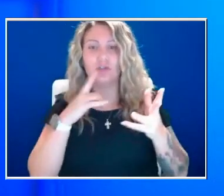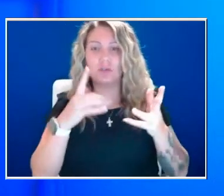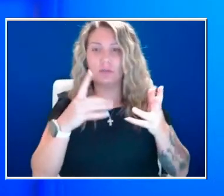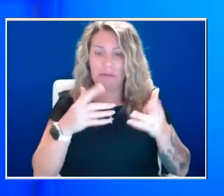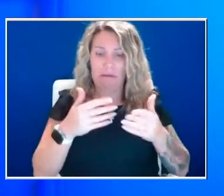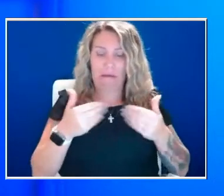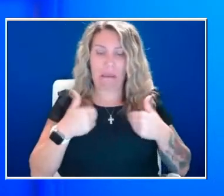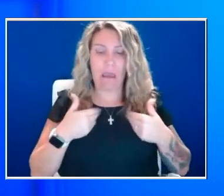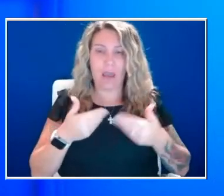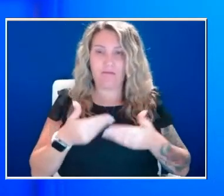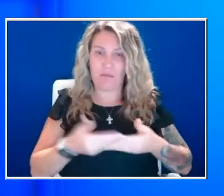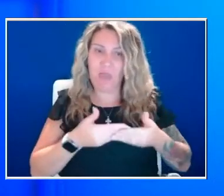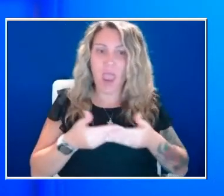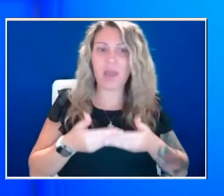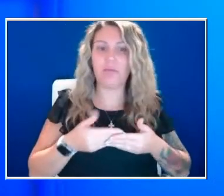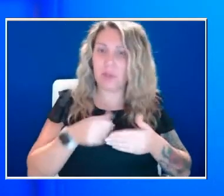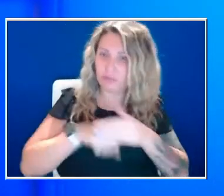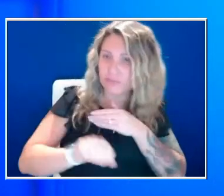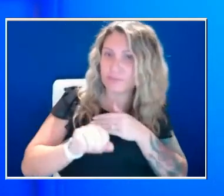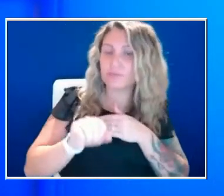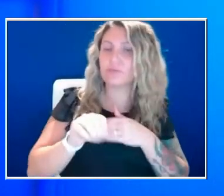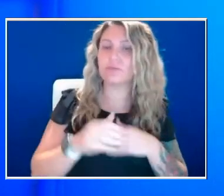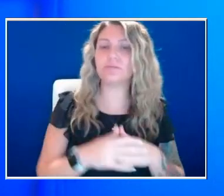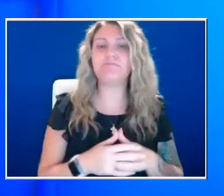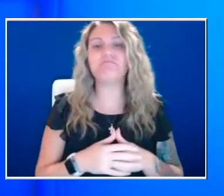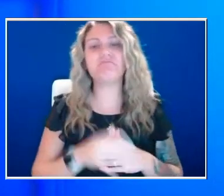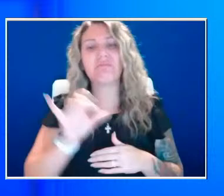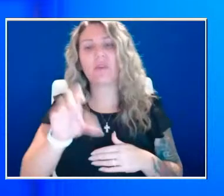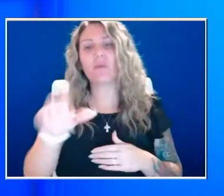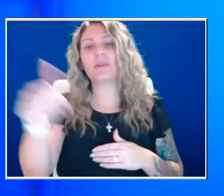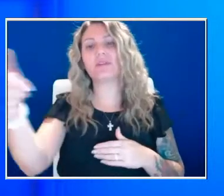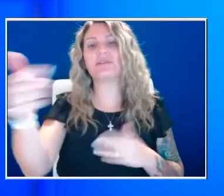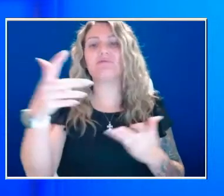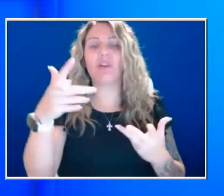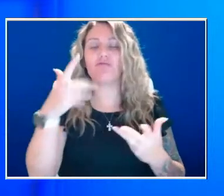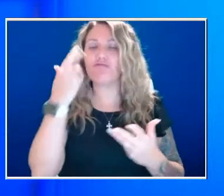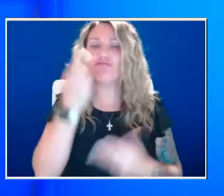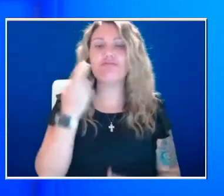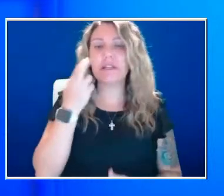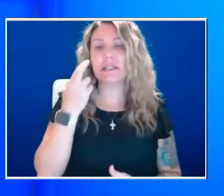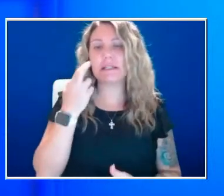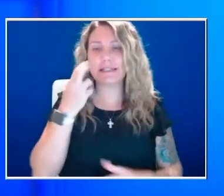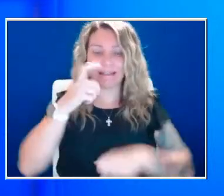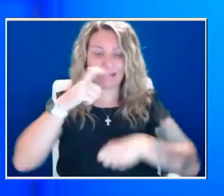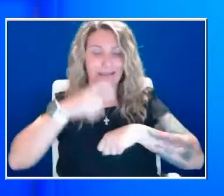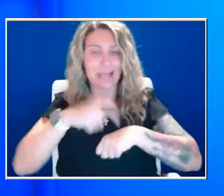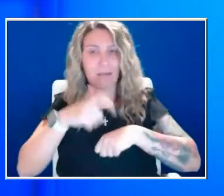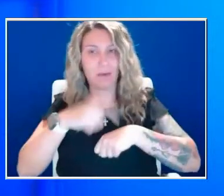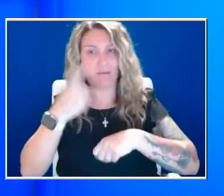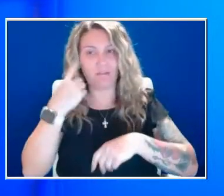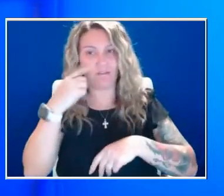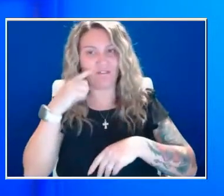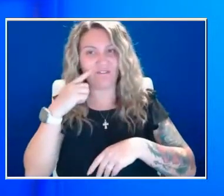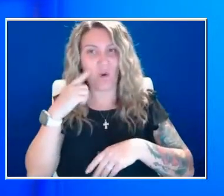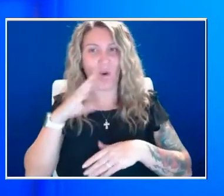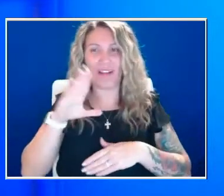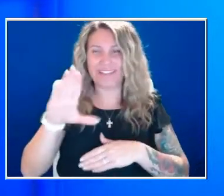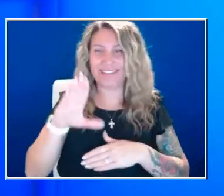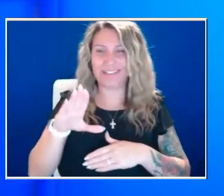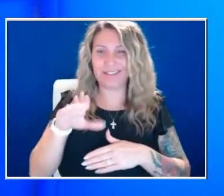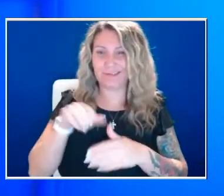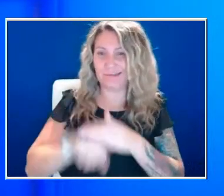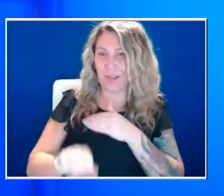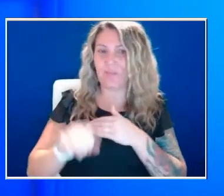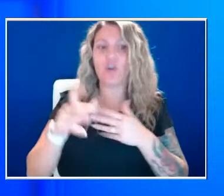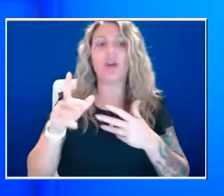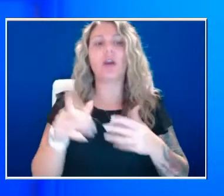deliver Micah, and that was another contributing factor to the timing for Micah's delivery, to allow Amy to be